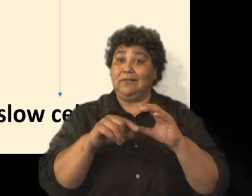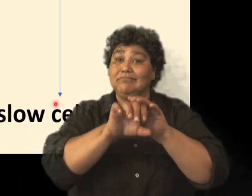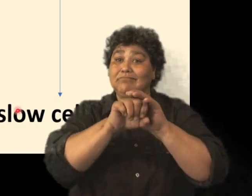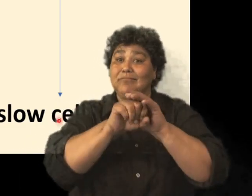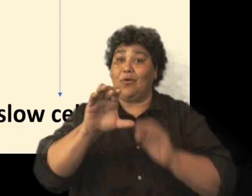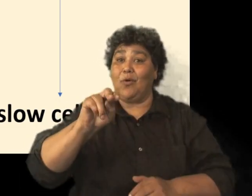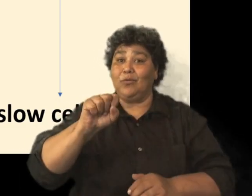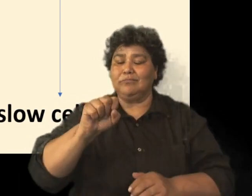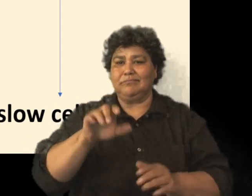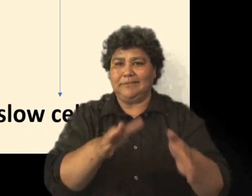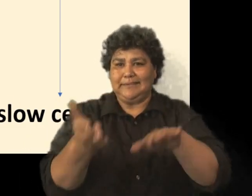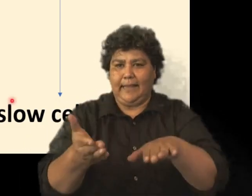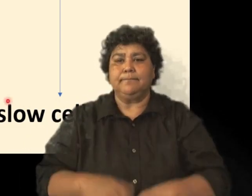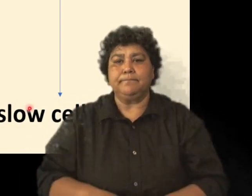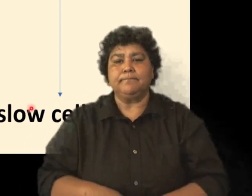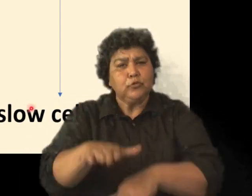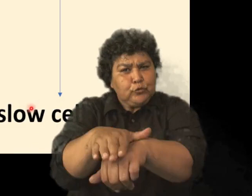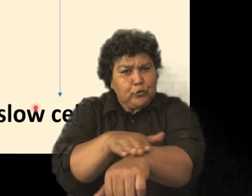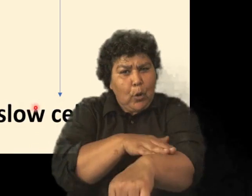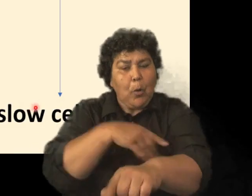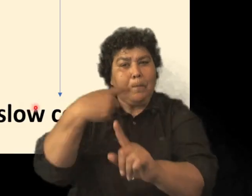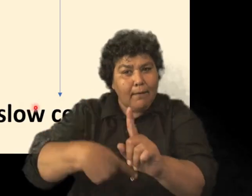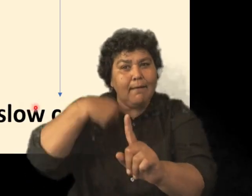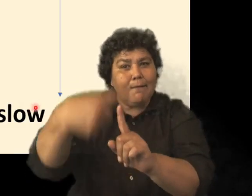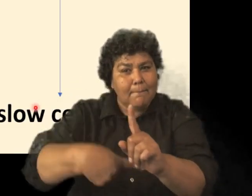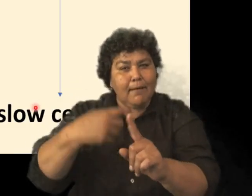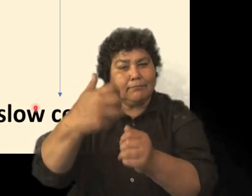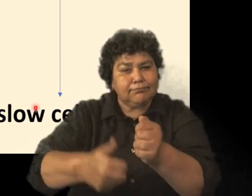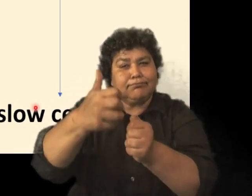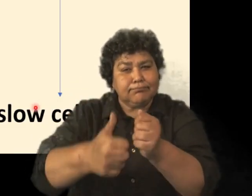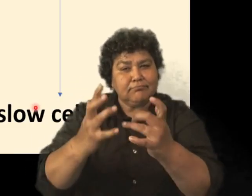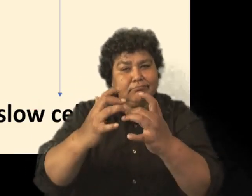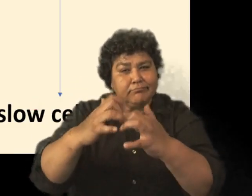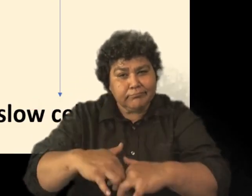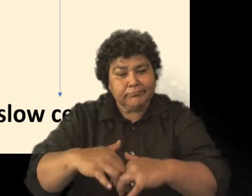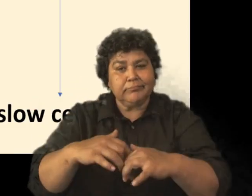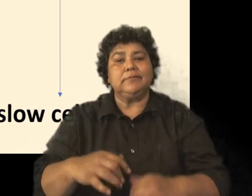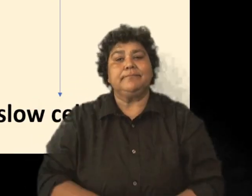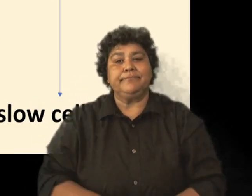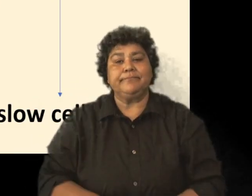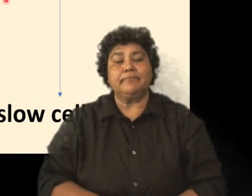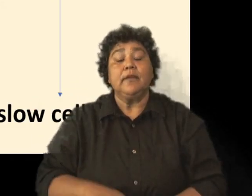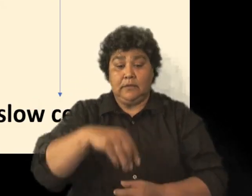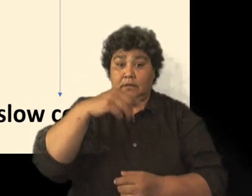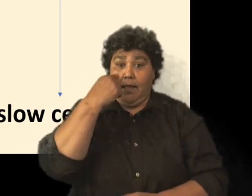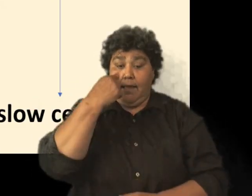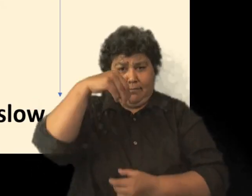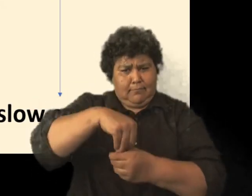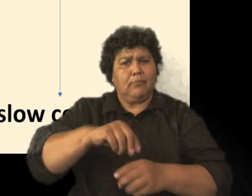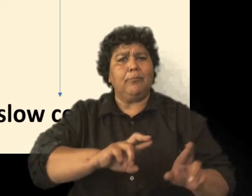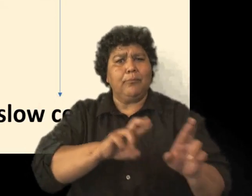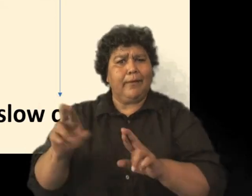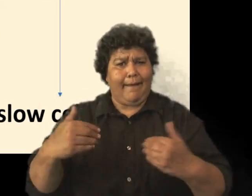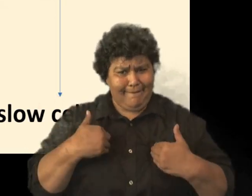cell dies. This is a slow process that takes many months. There's an endogenous antioxidant